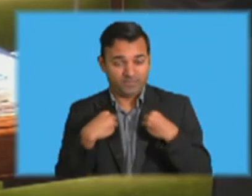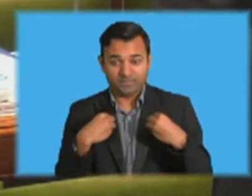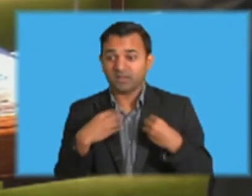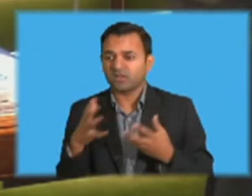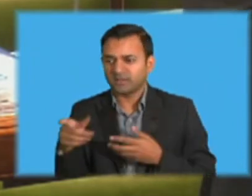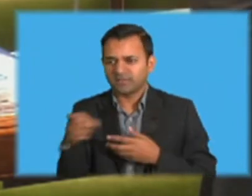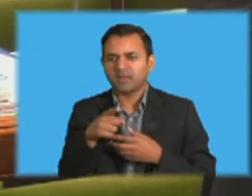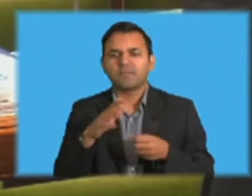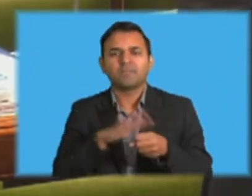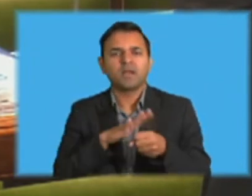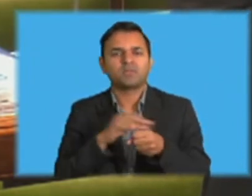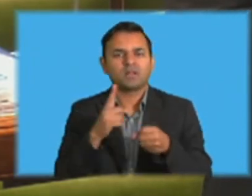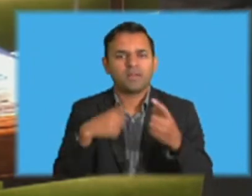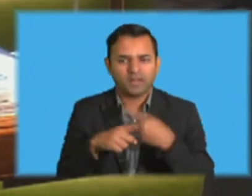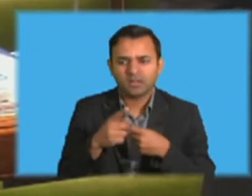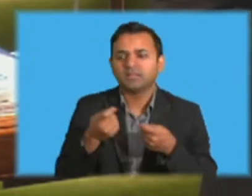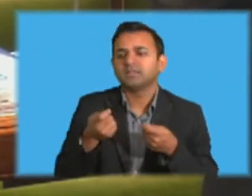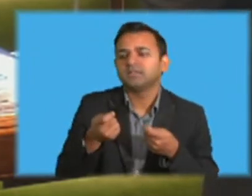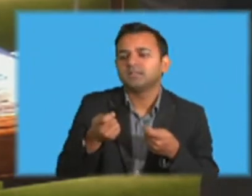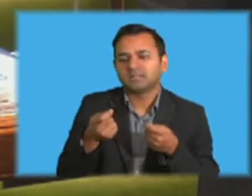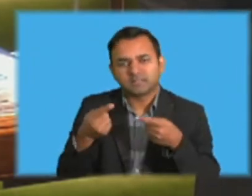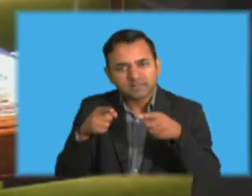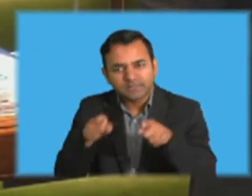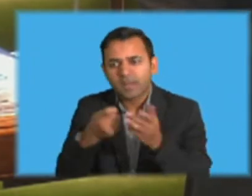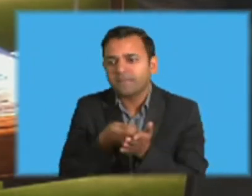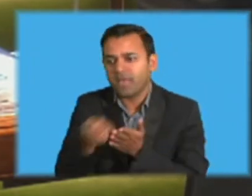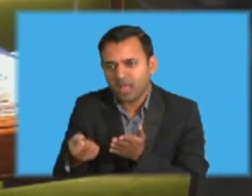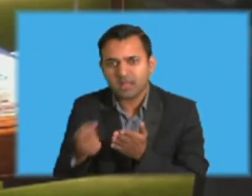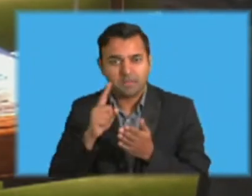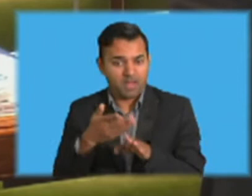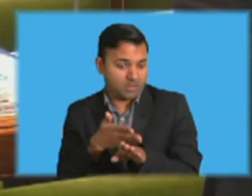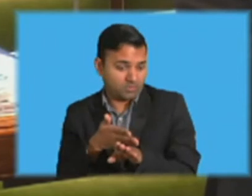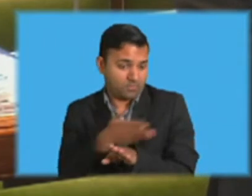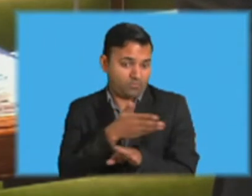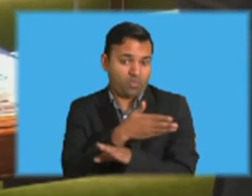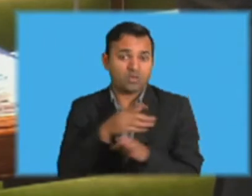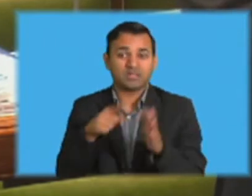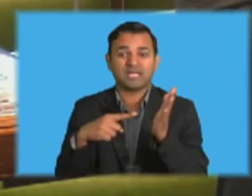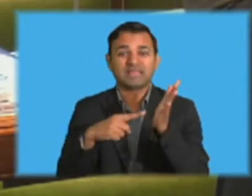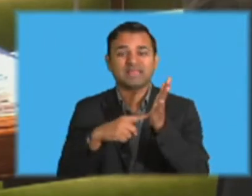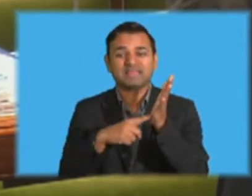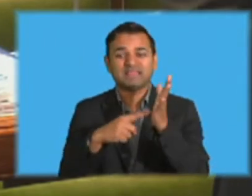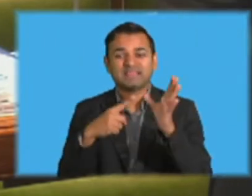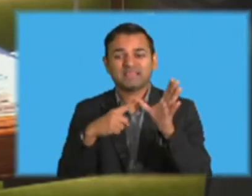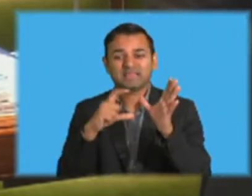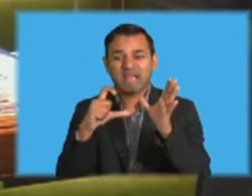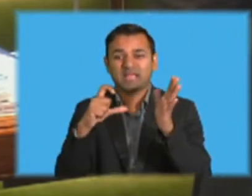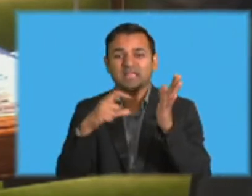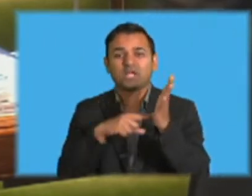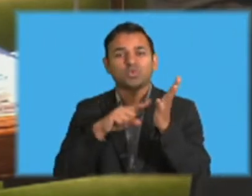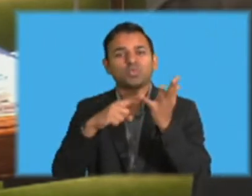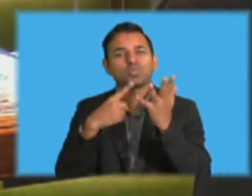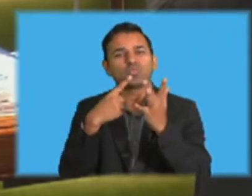dual system of payment. But of course, even prior to that, companies like Tavirua Transport had introduced e-ticketing on their own